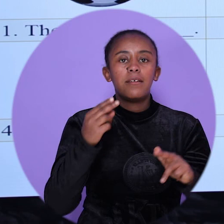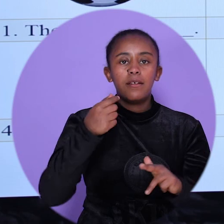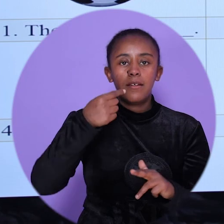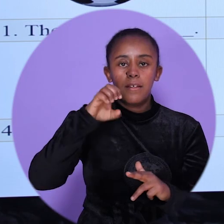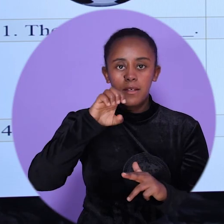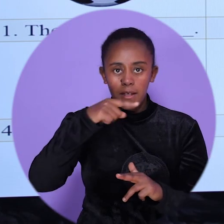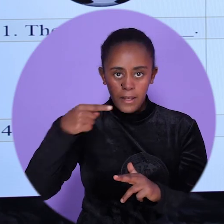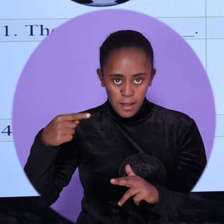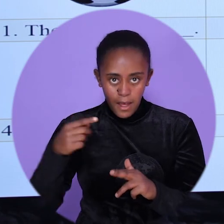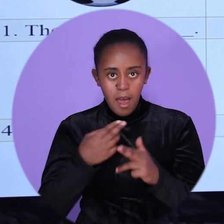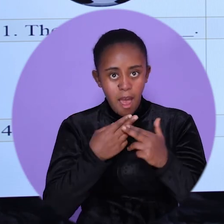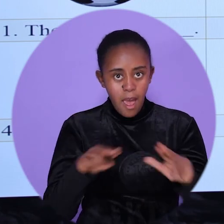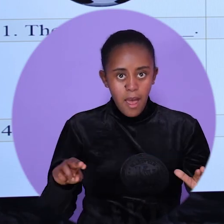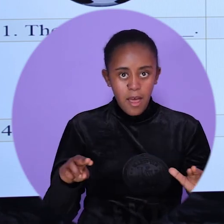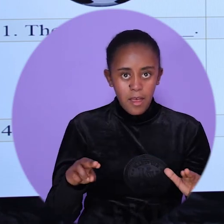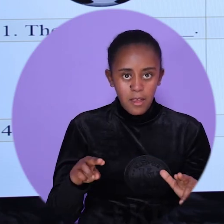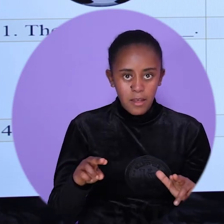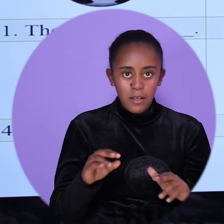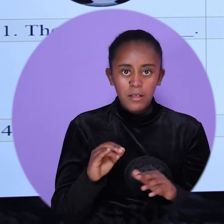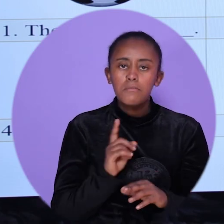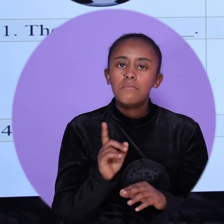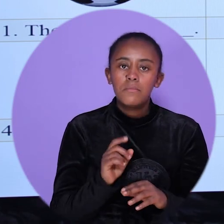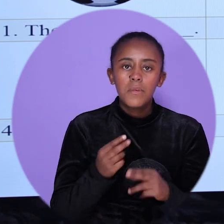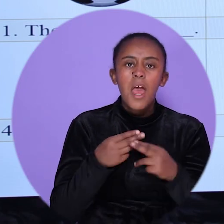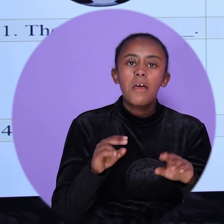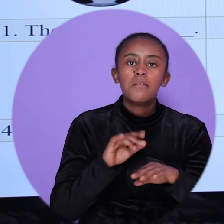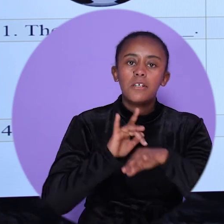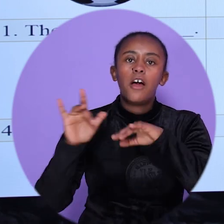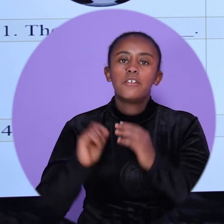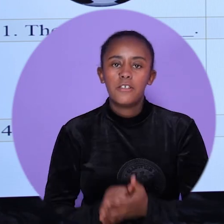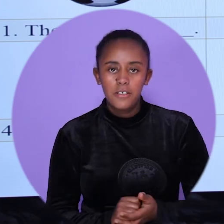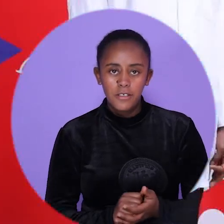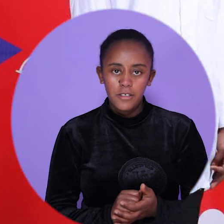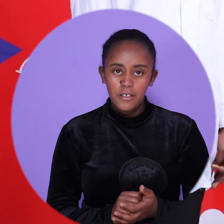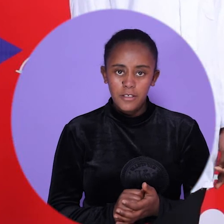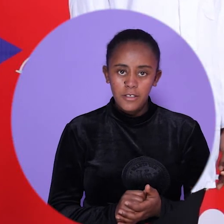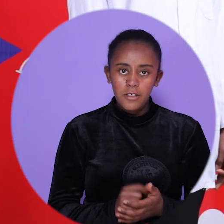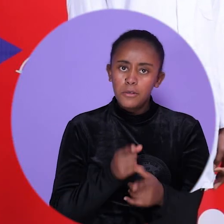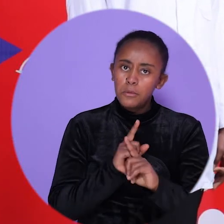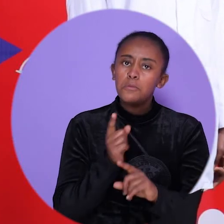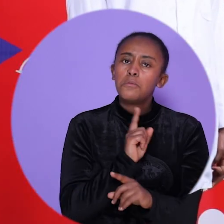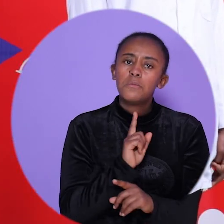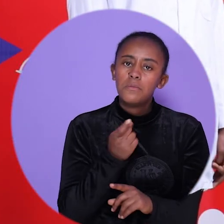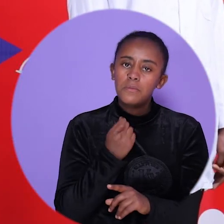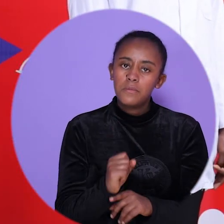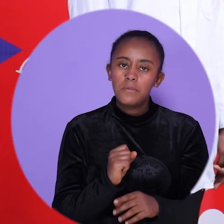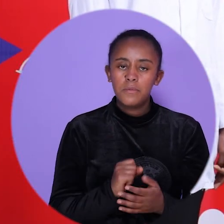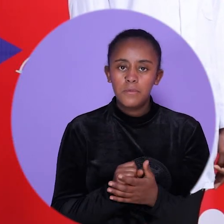The question, it says, the egg is dash. So, what will be the answer for this